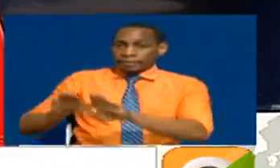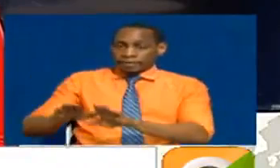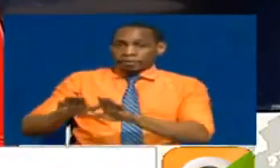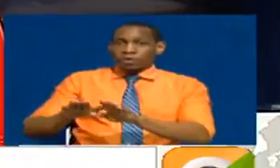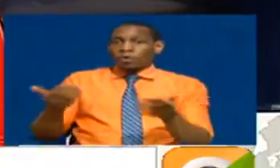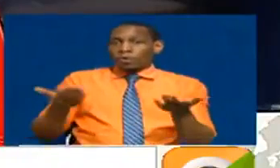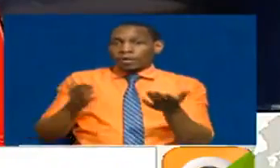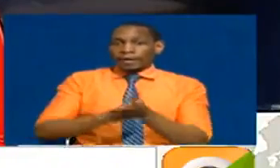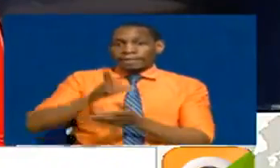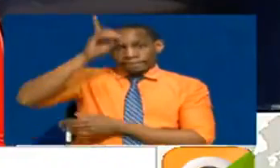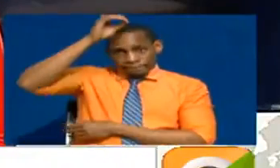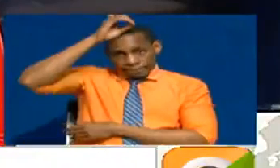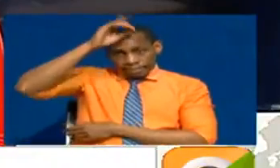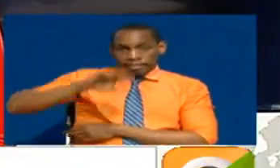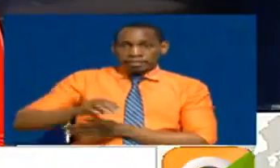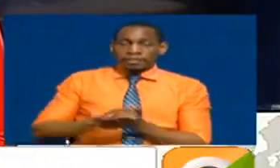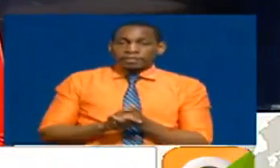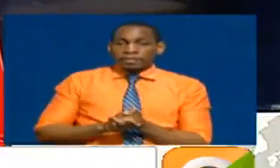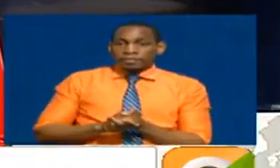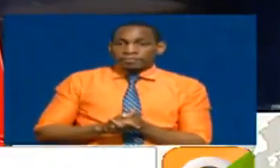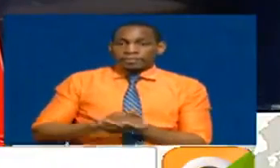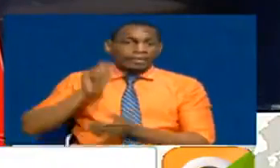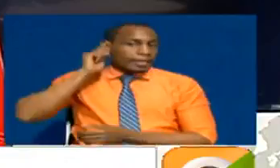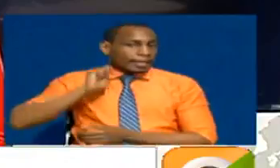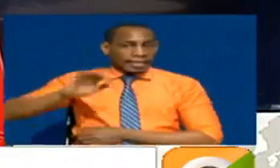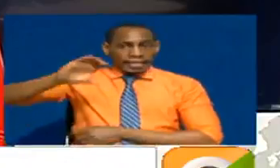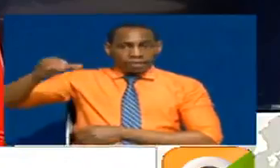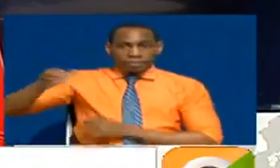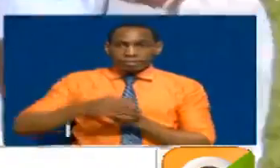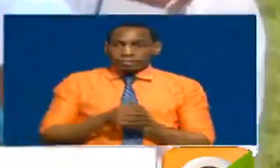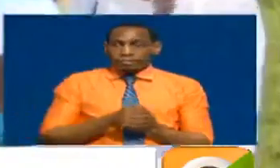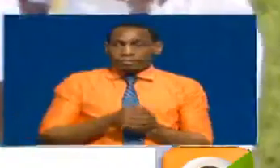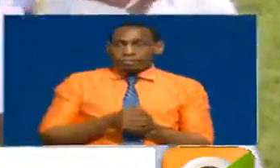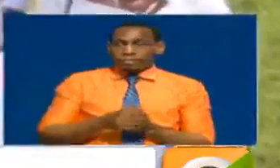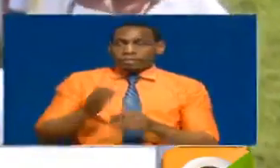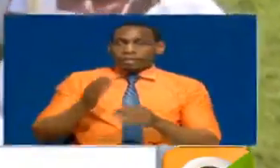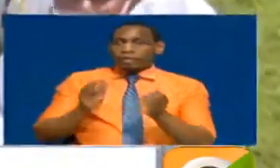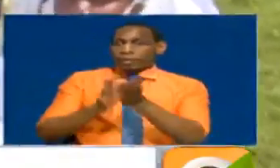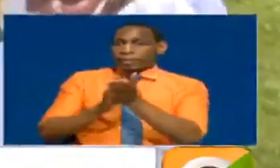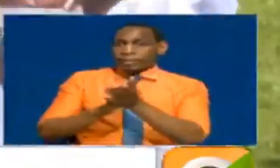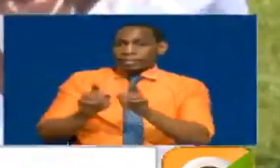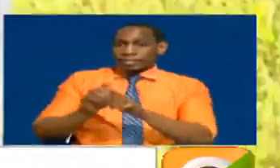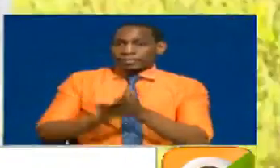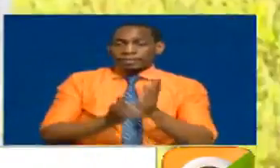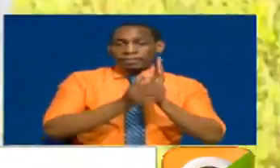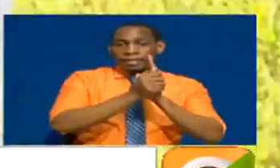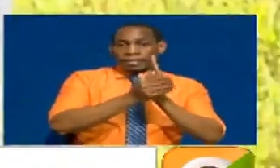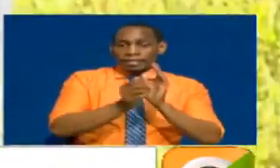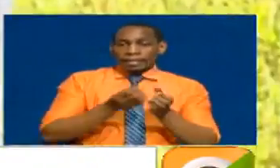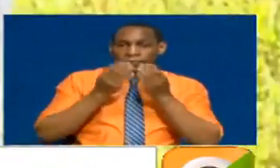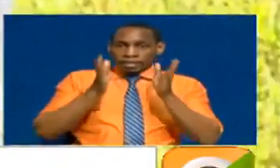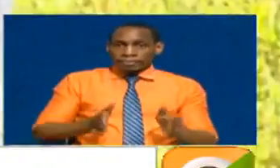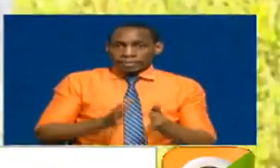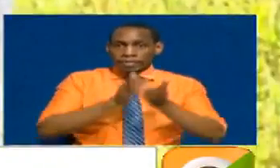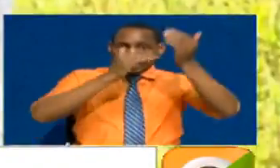in Kapsagawat Village, Aldai constituency in Nandi County. Erude was eulogized as a talented broadcaster